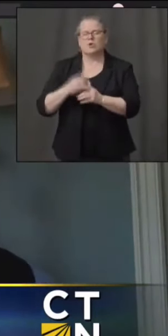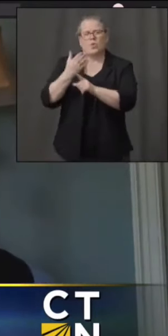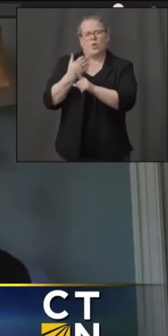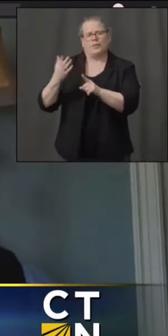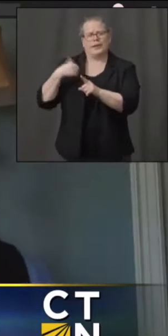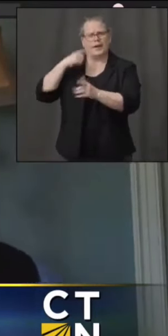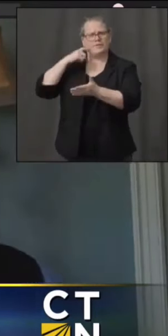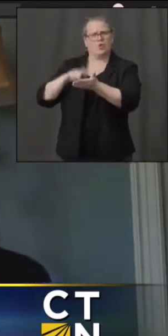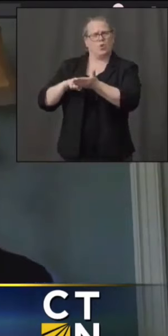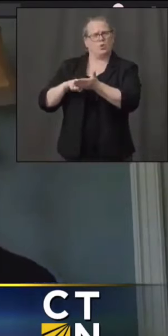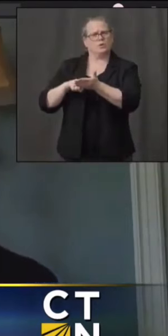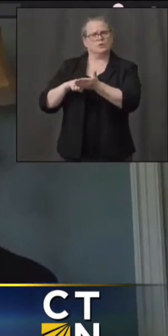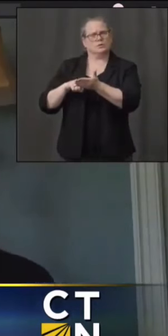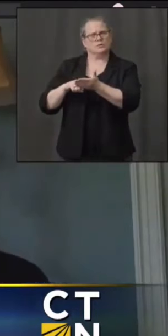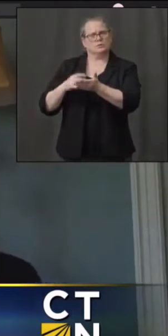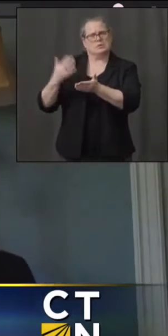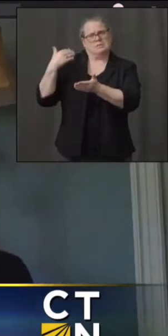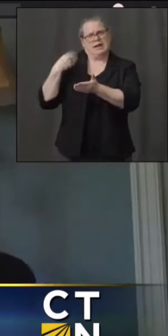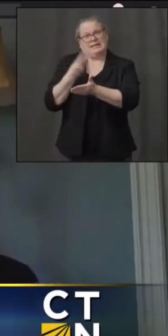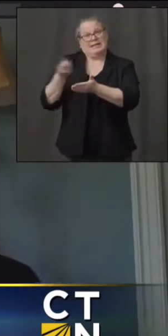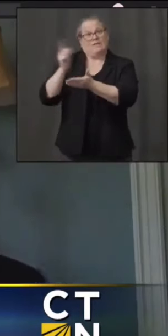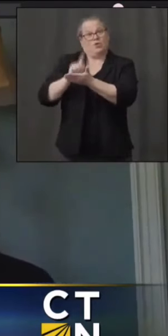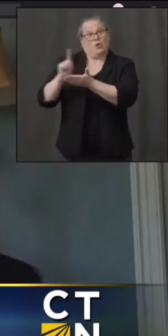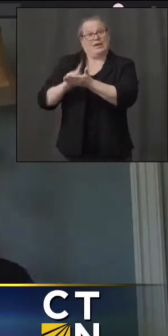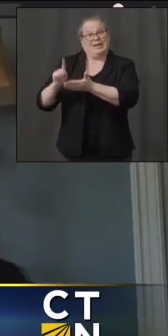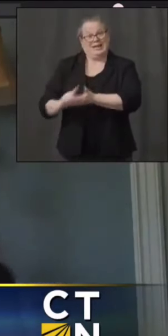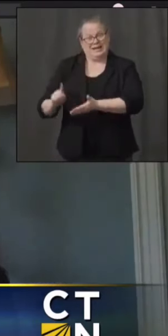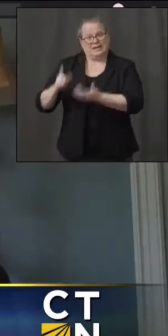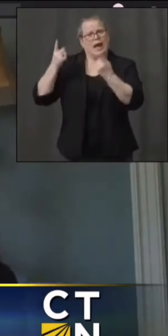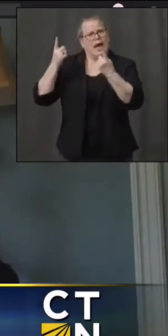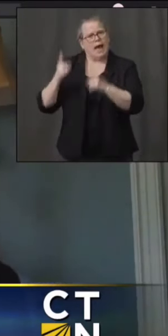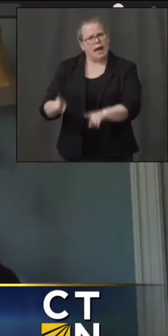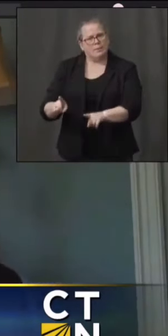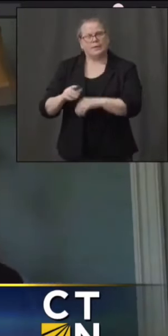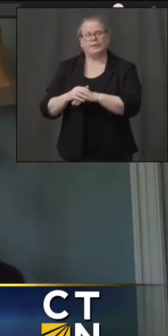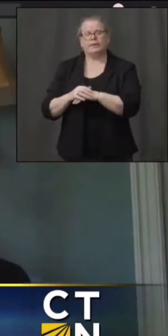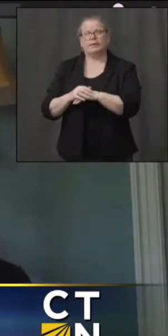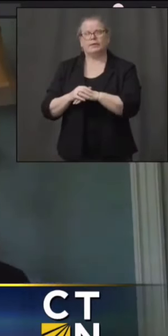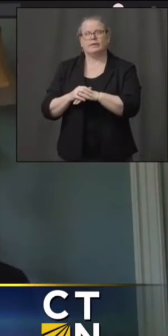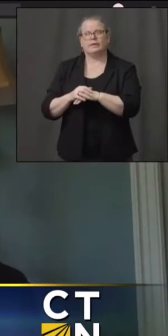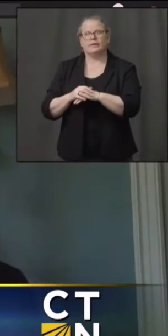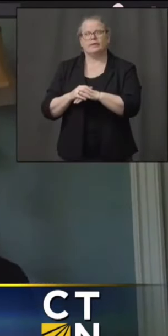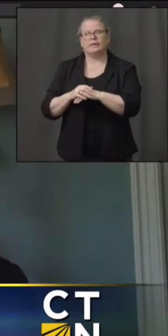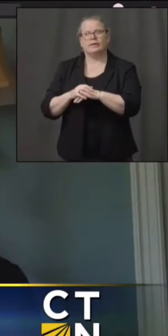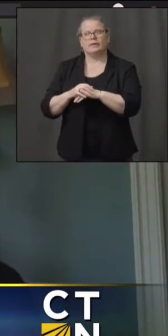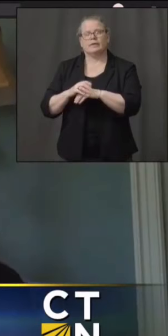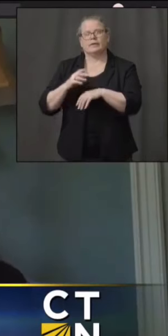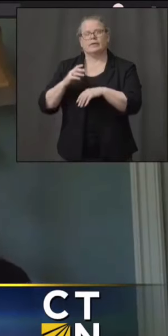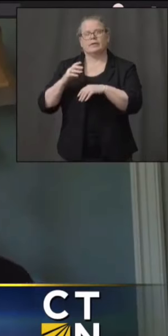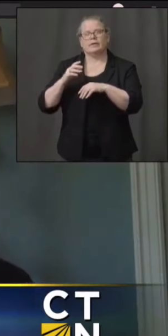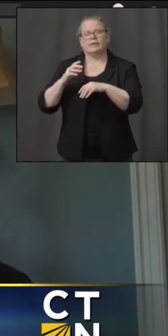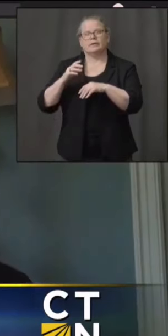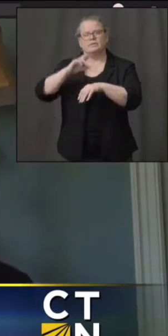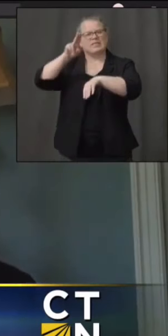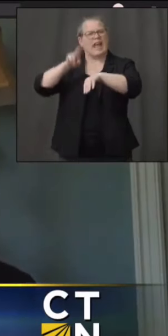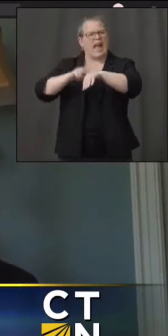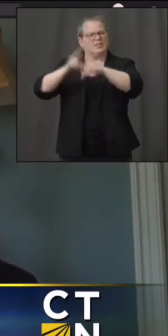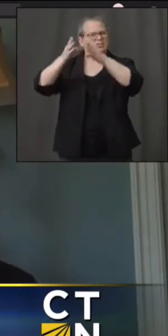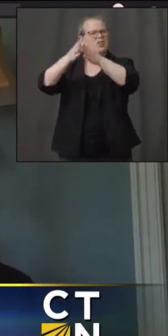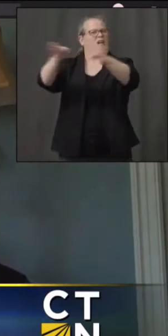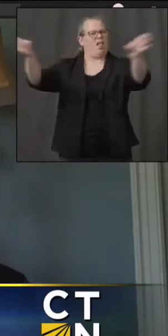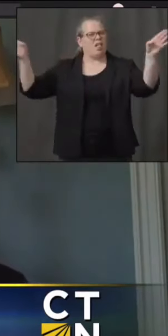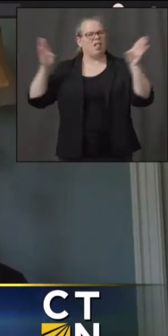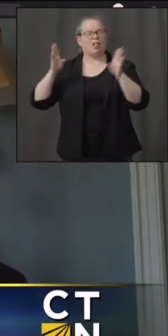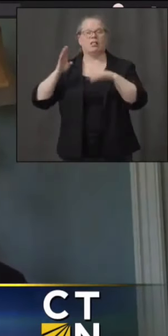sort of different recommendations there are that have surfaced nationally about how many tests we should do